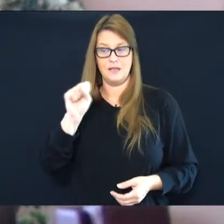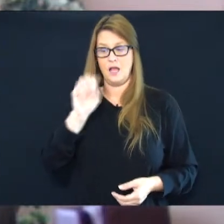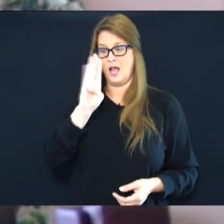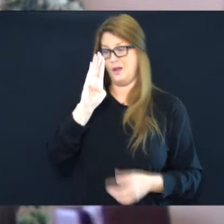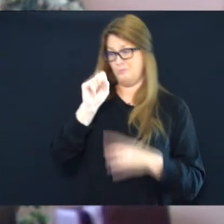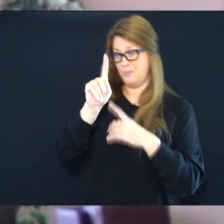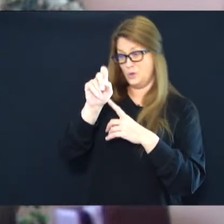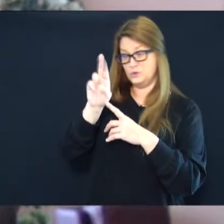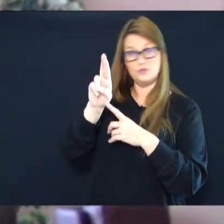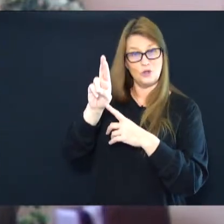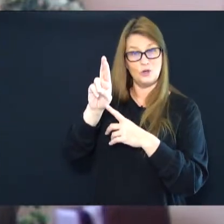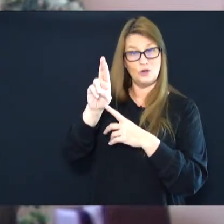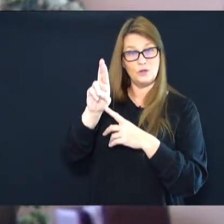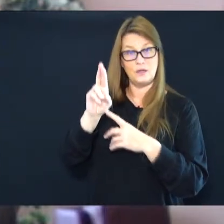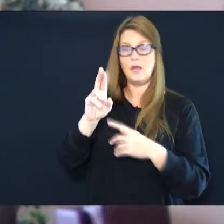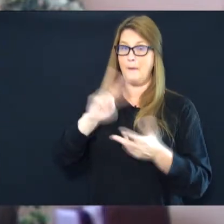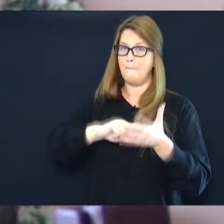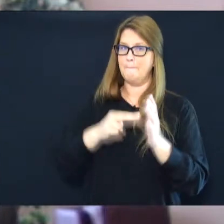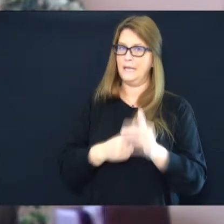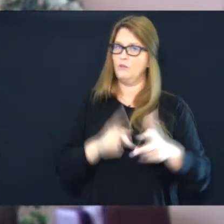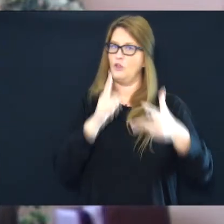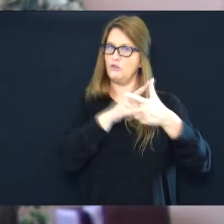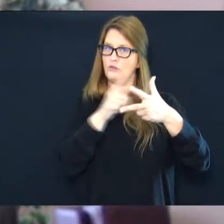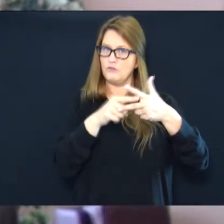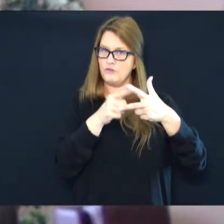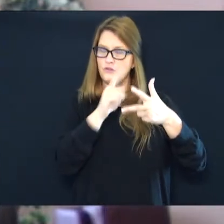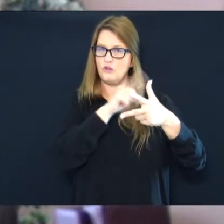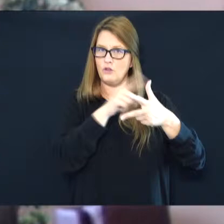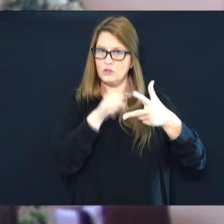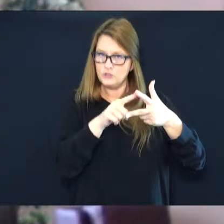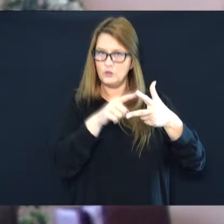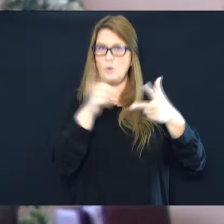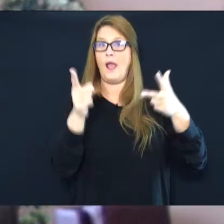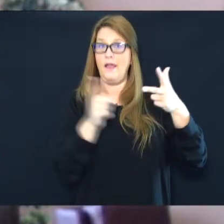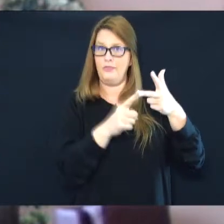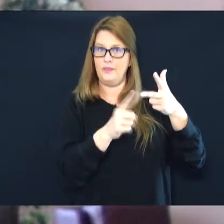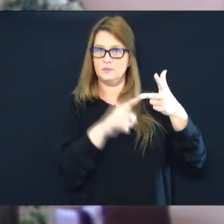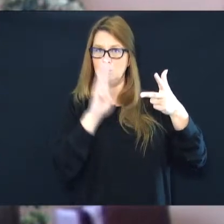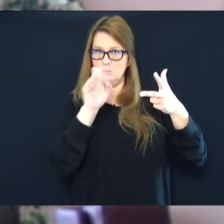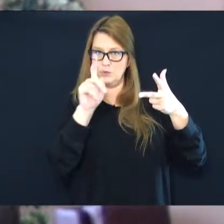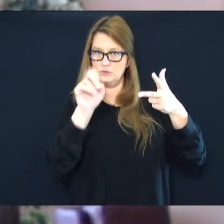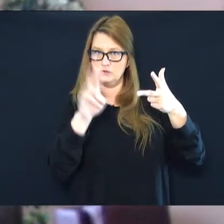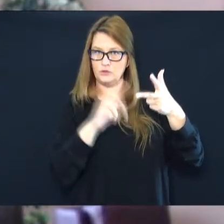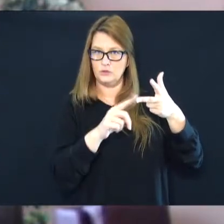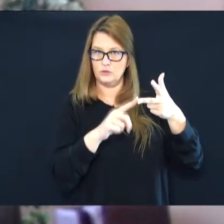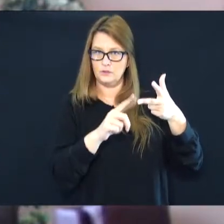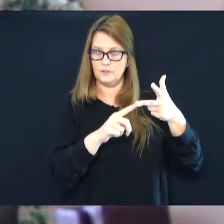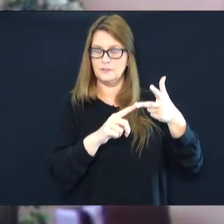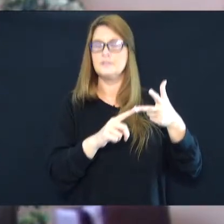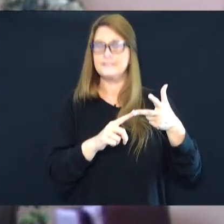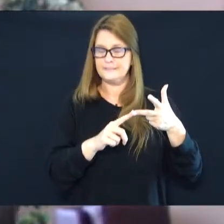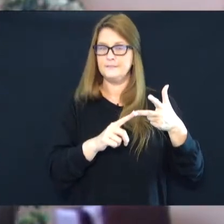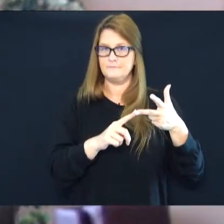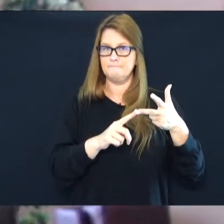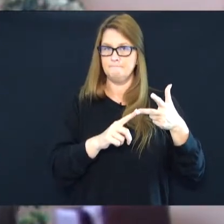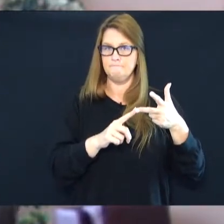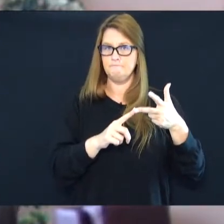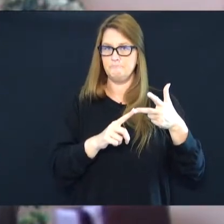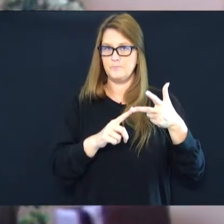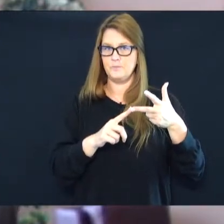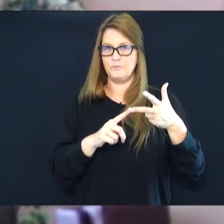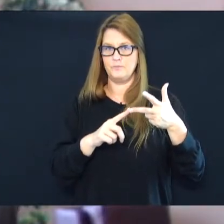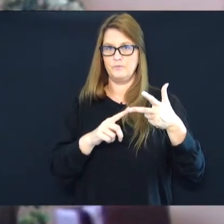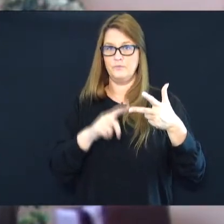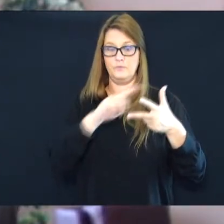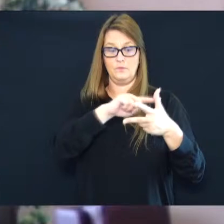dose, the 3 doses, if you took the first two, Moderna or Pfizer, having that next dose that is now